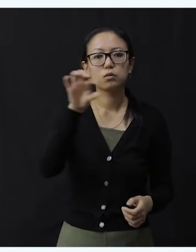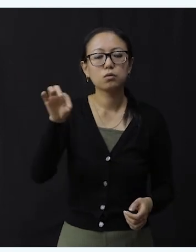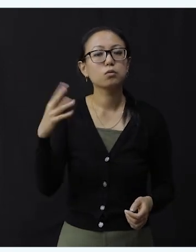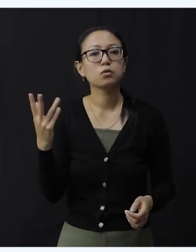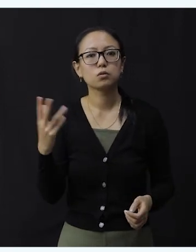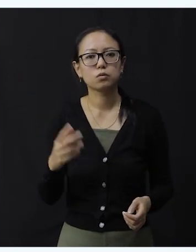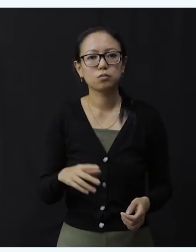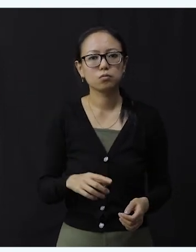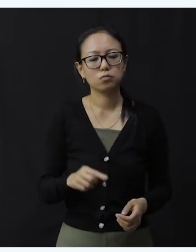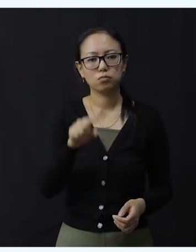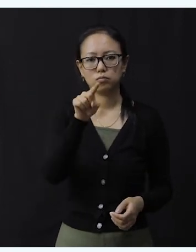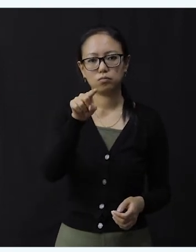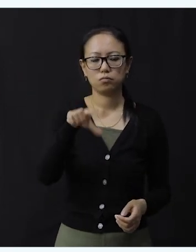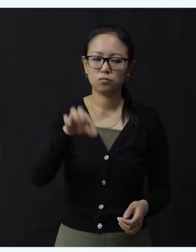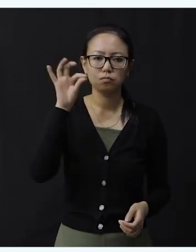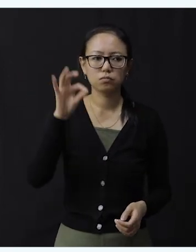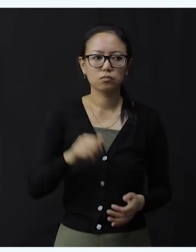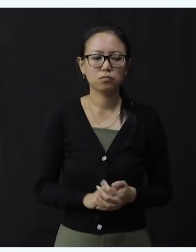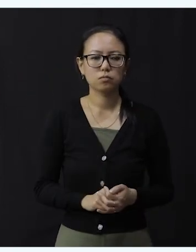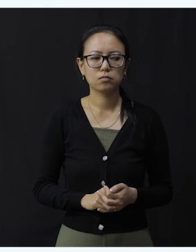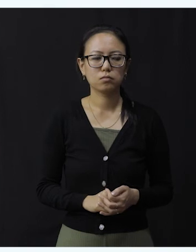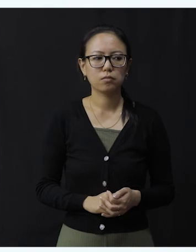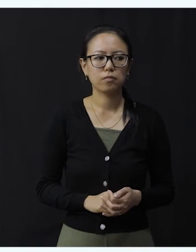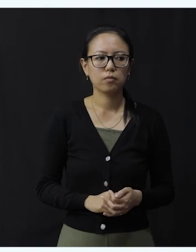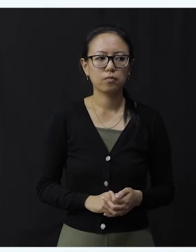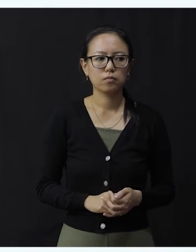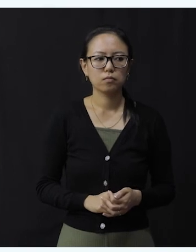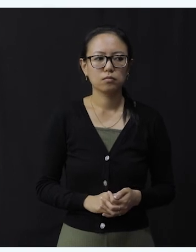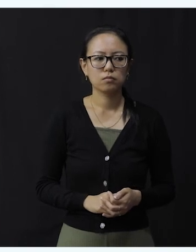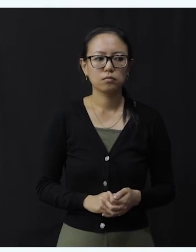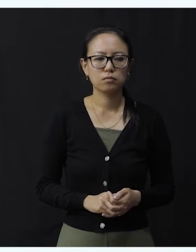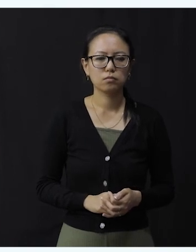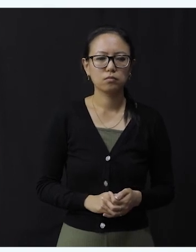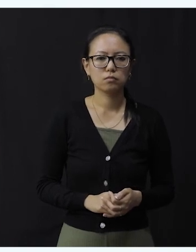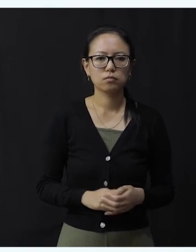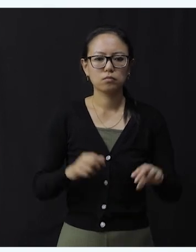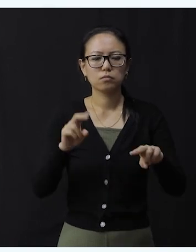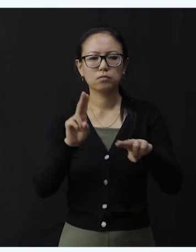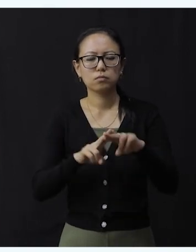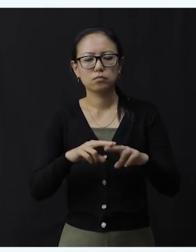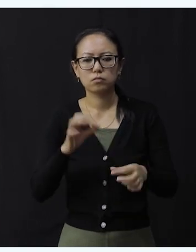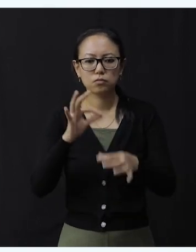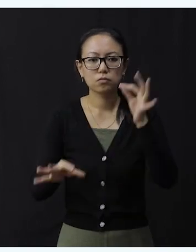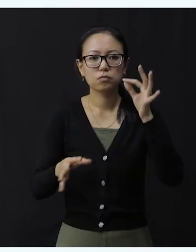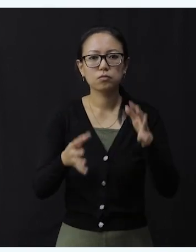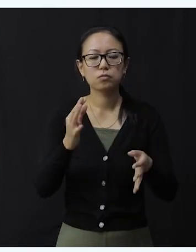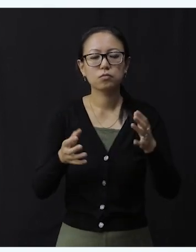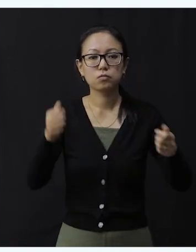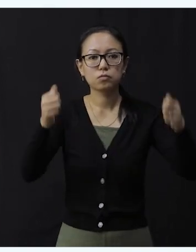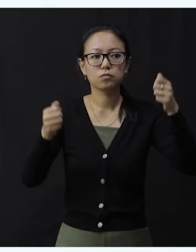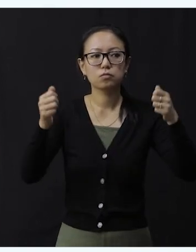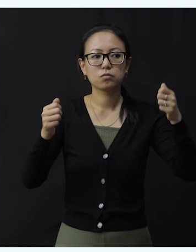truck. So fire truck can be categorized into land transport or water transport or an air transport. A